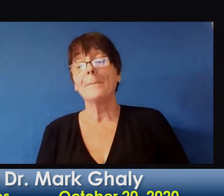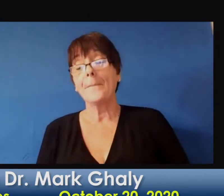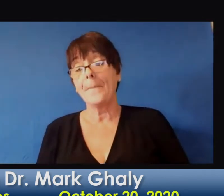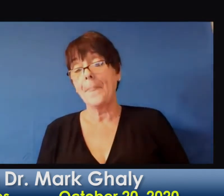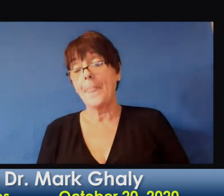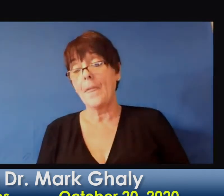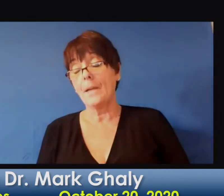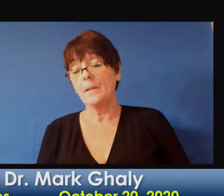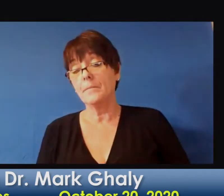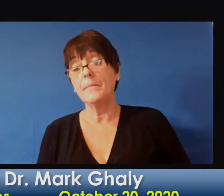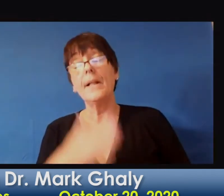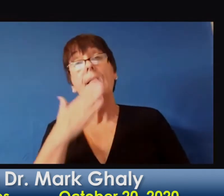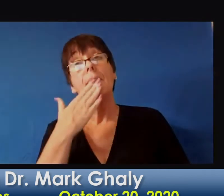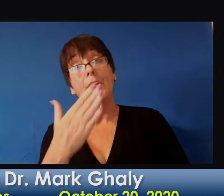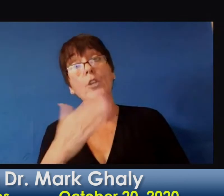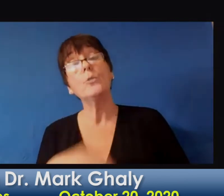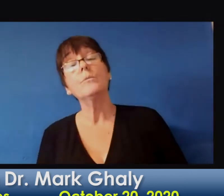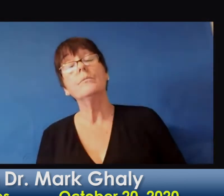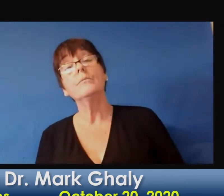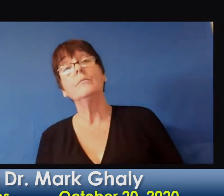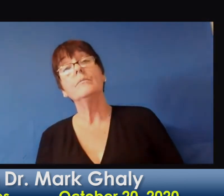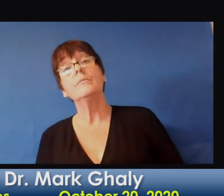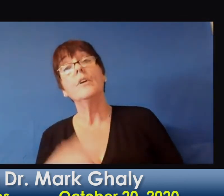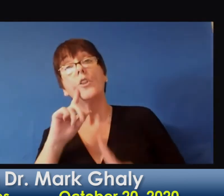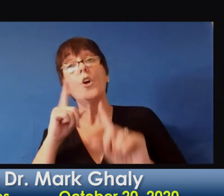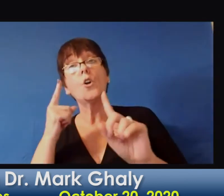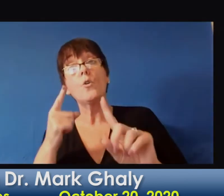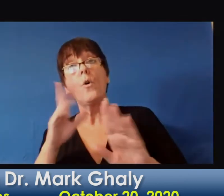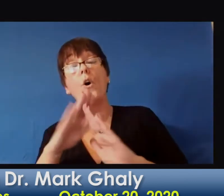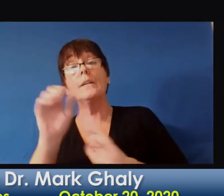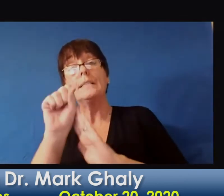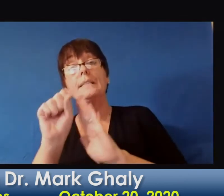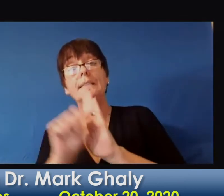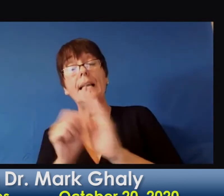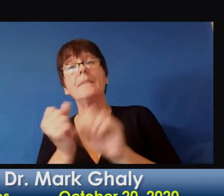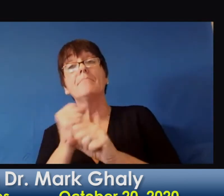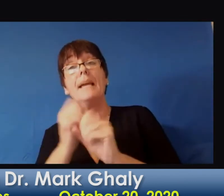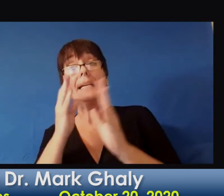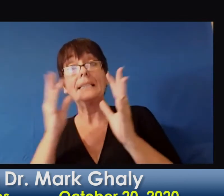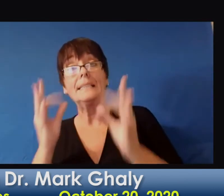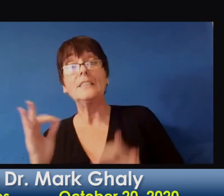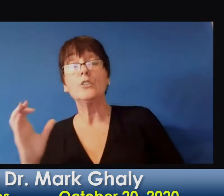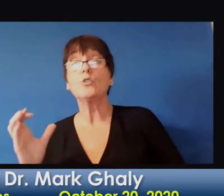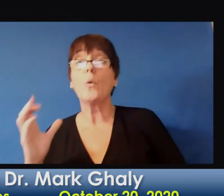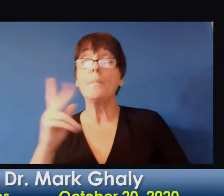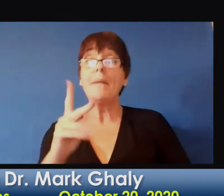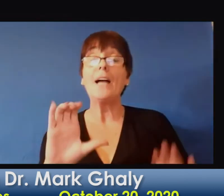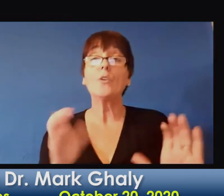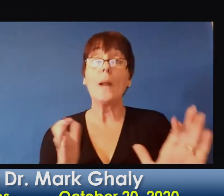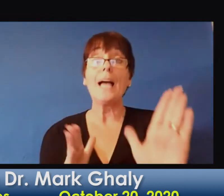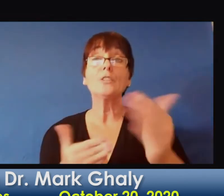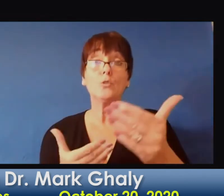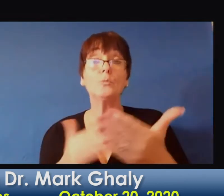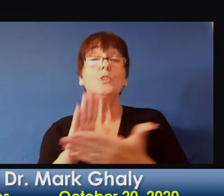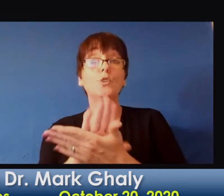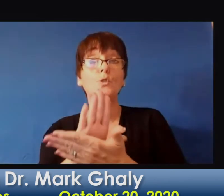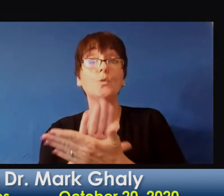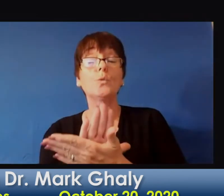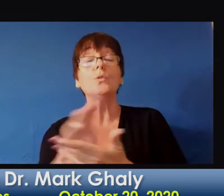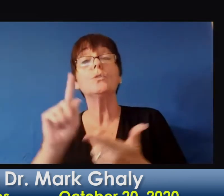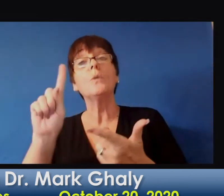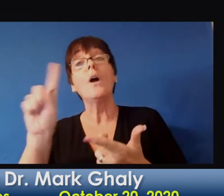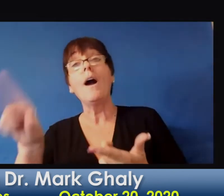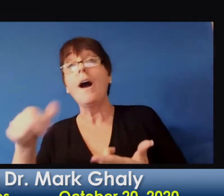Thank you, Secretary Ghaly. Schools across the state are making decisions and going back into classrooms, while